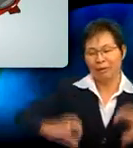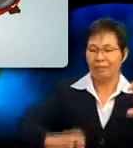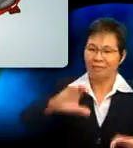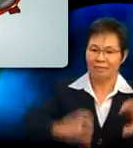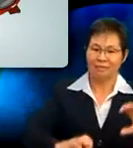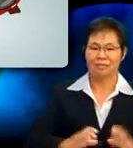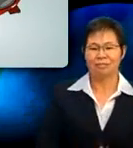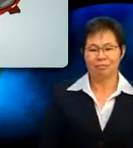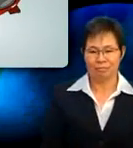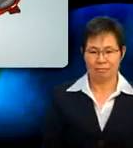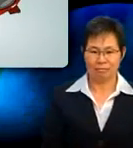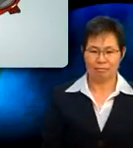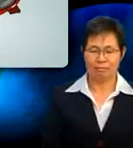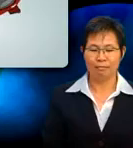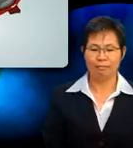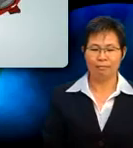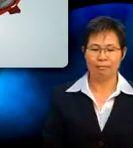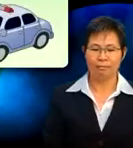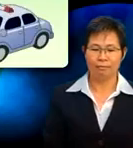car.